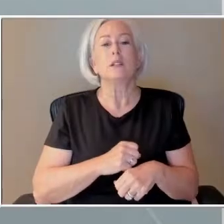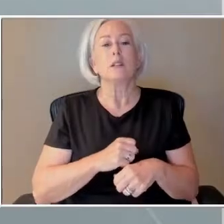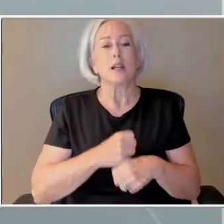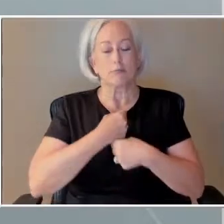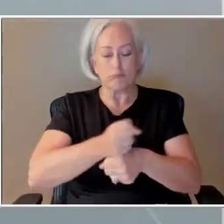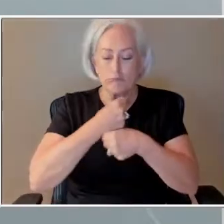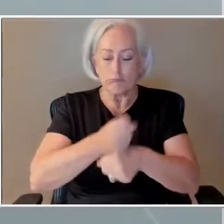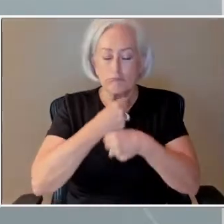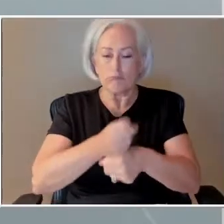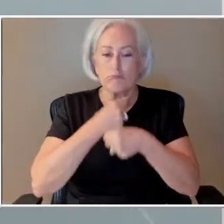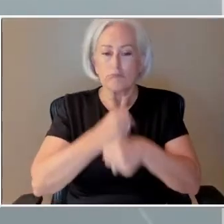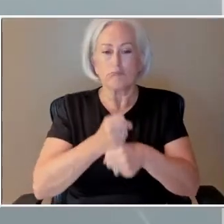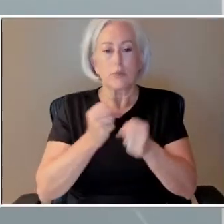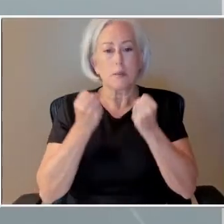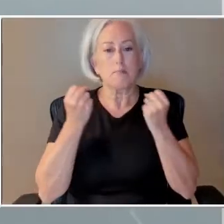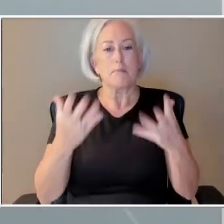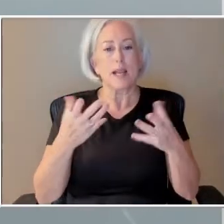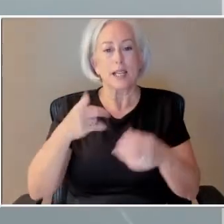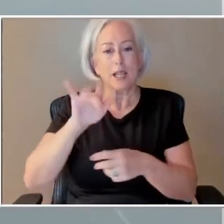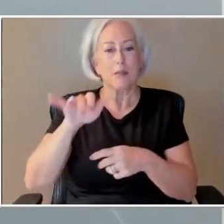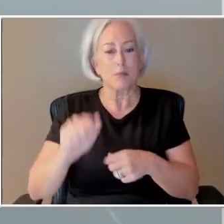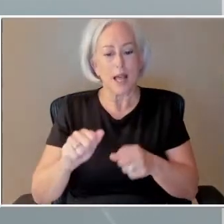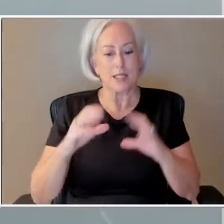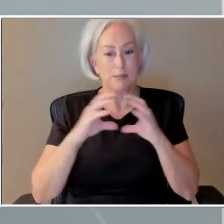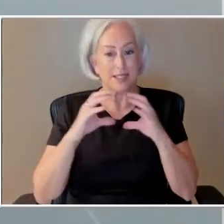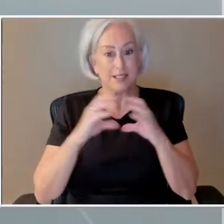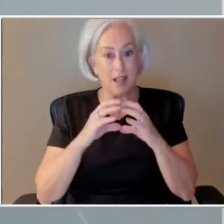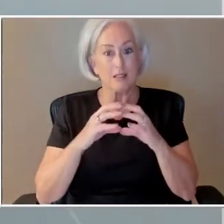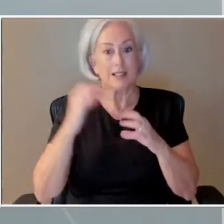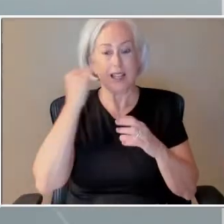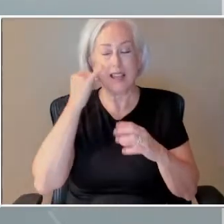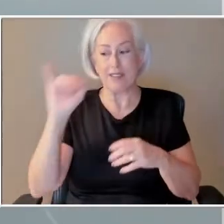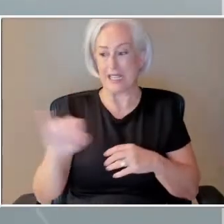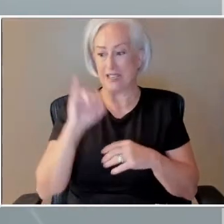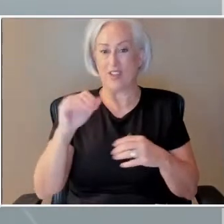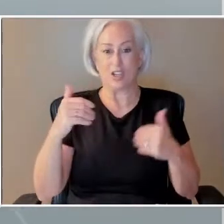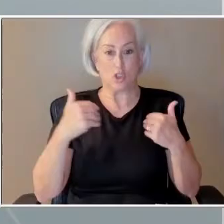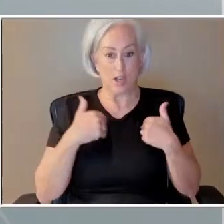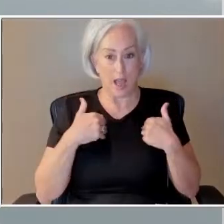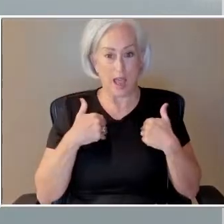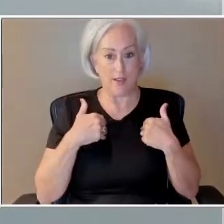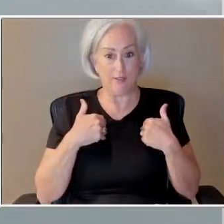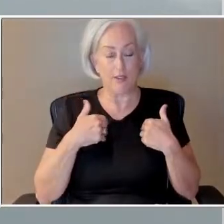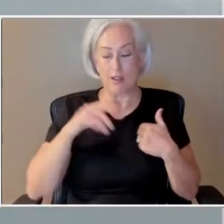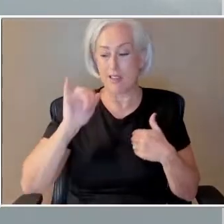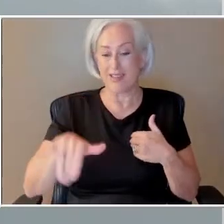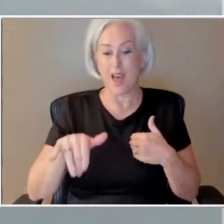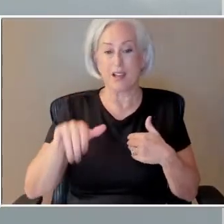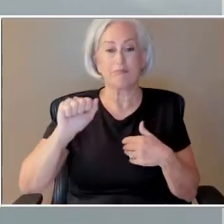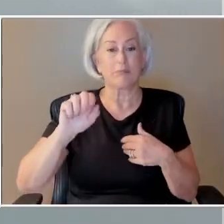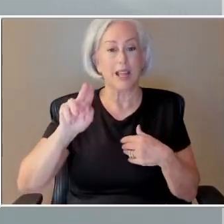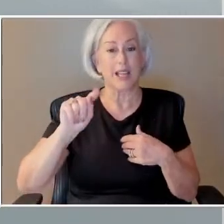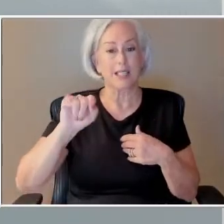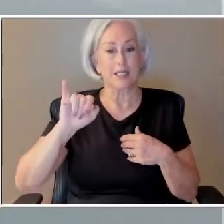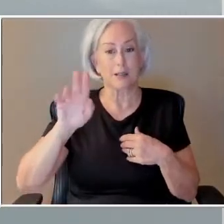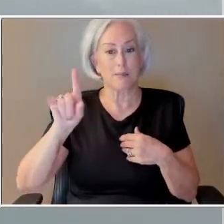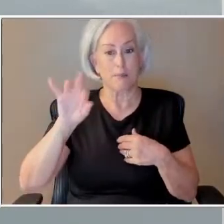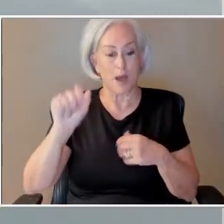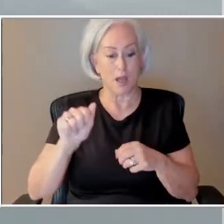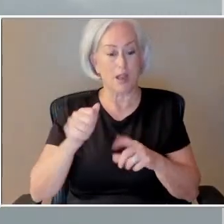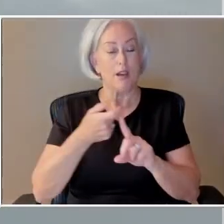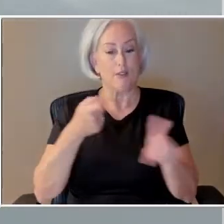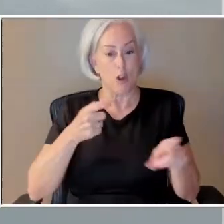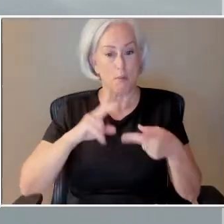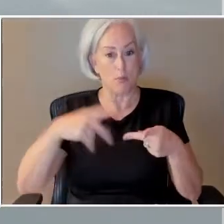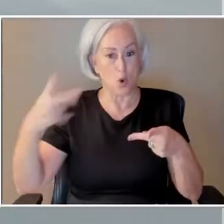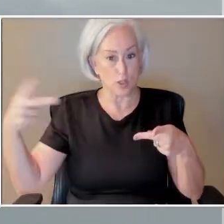you have any infection, and produce these antibodies, which is made, by the way, from proteins, and get rid of the infection. And then